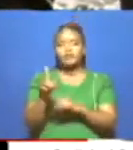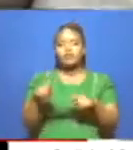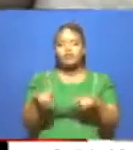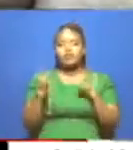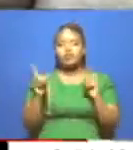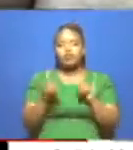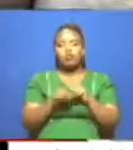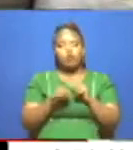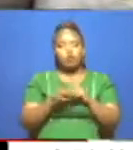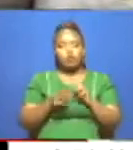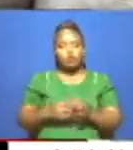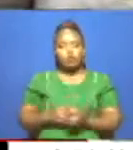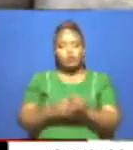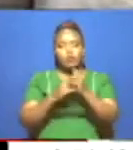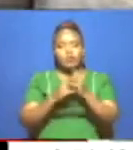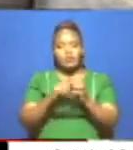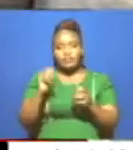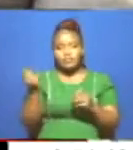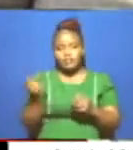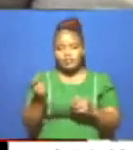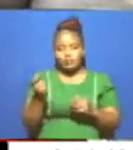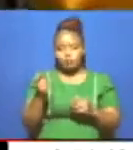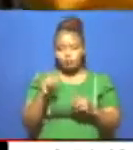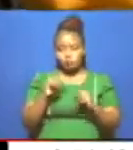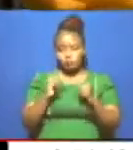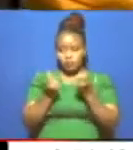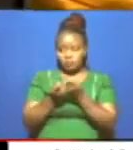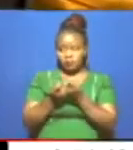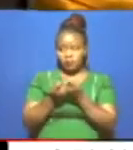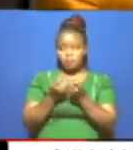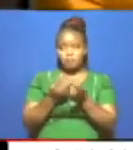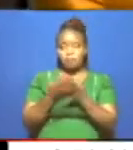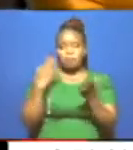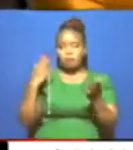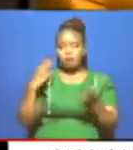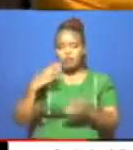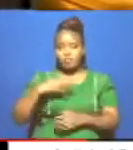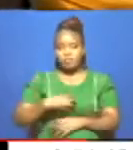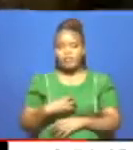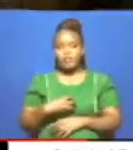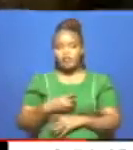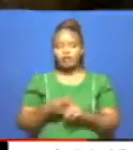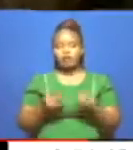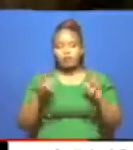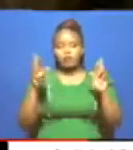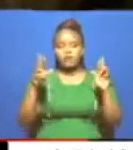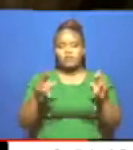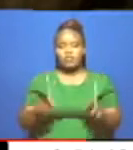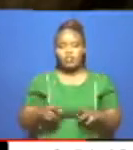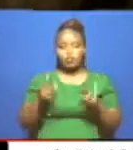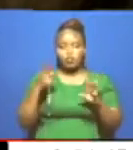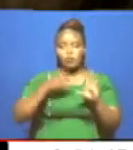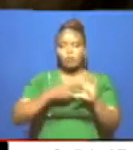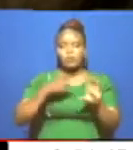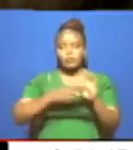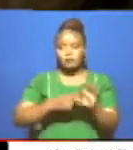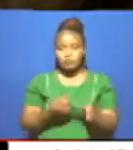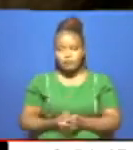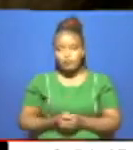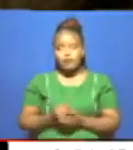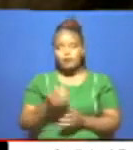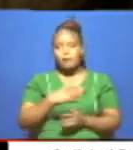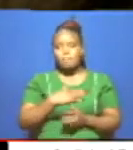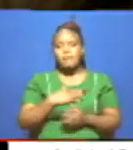the first World Cup in Barcelona, Spain, just before he retired from international hockey. That I played my best for